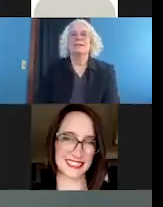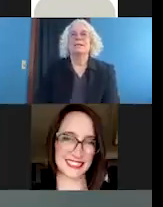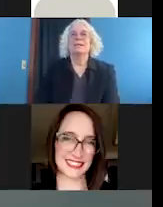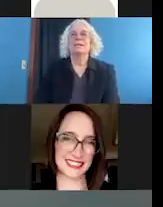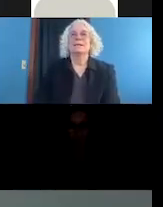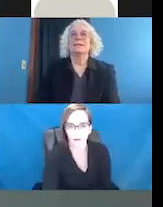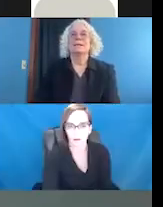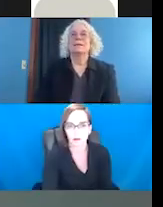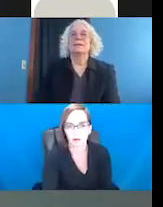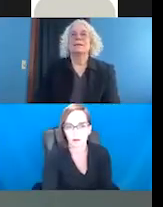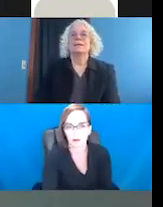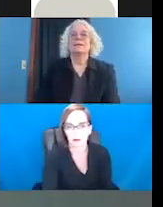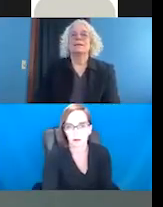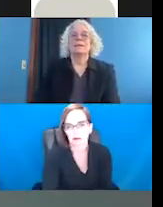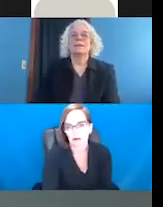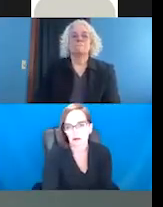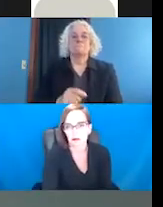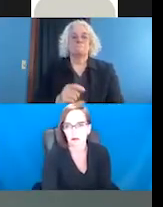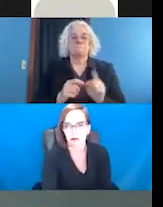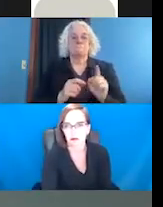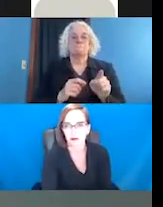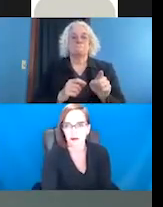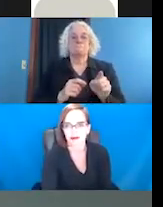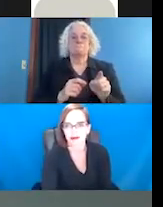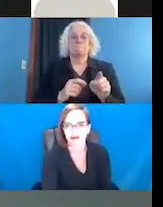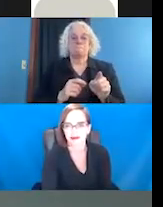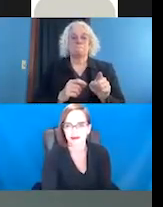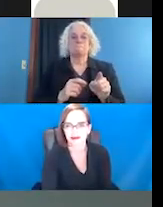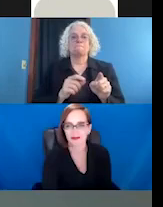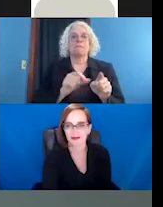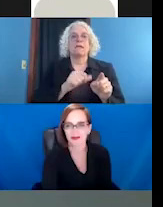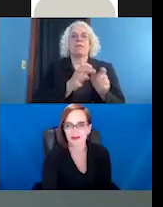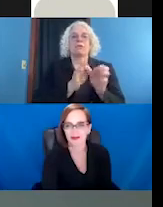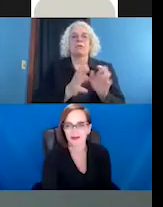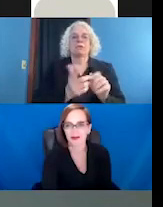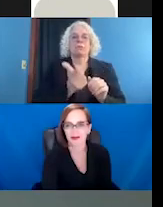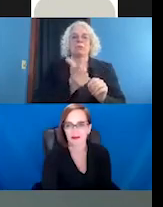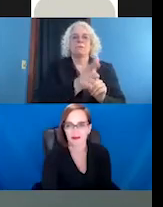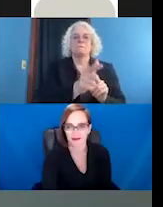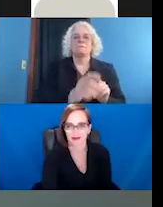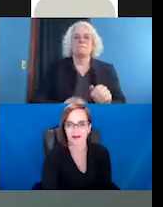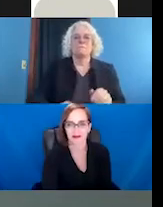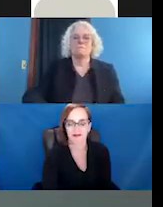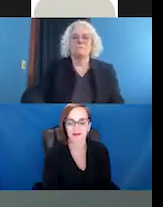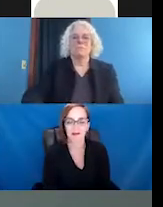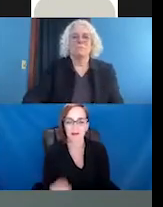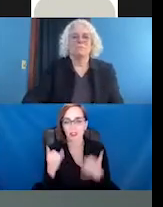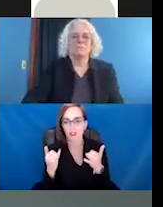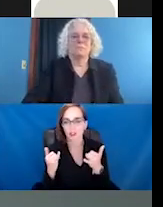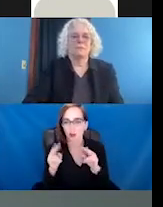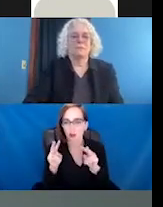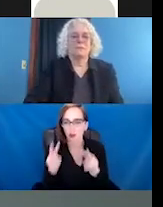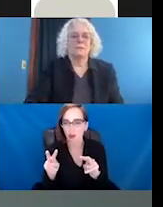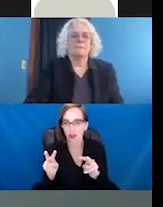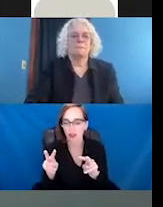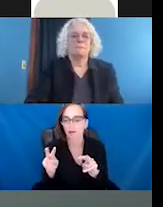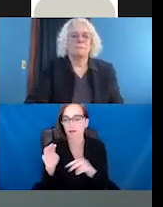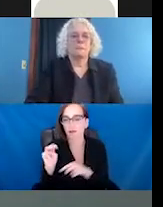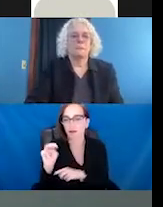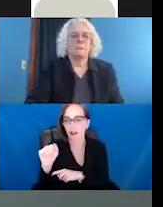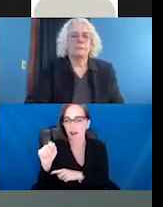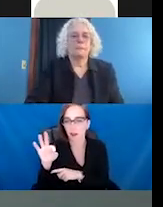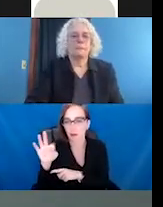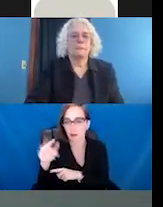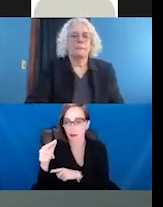Paul indicated, we're looking at I think it's called the Economic Expansion Mapping Draft. If you want to pull that up, I'm projecting it here as